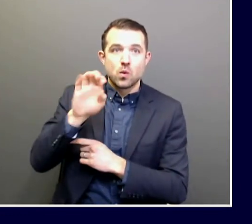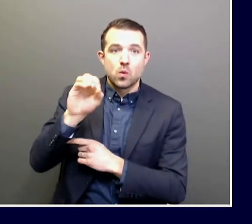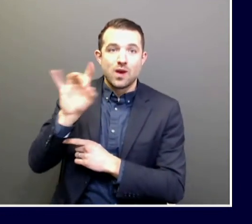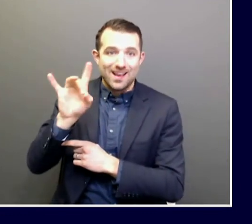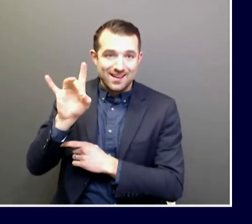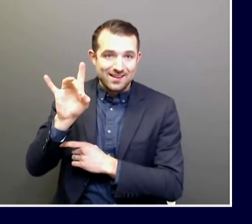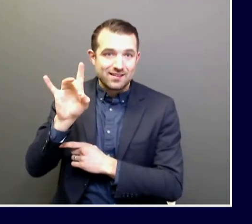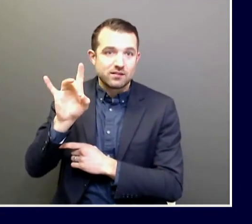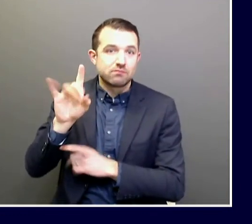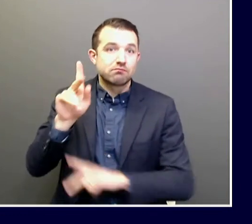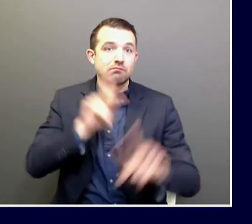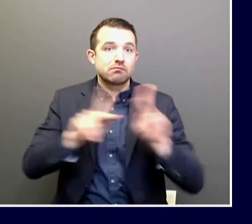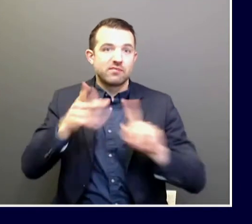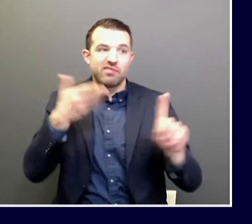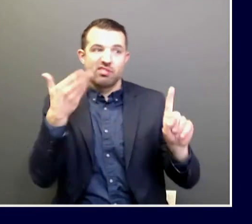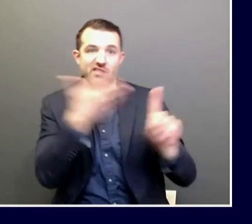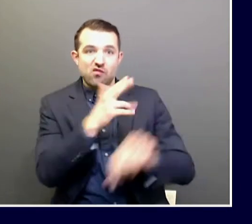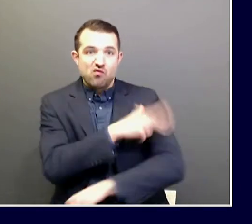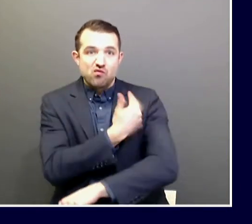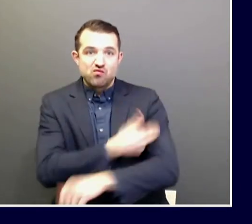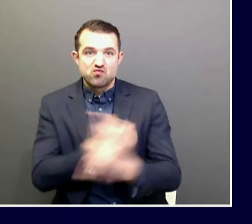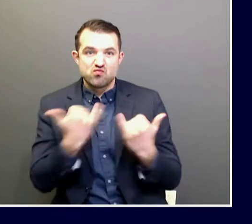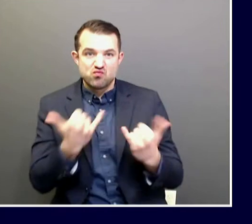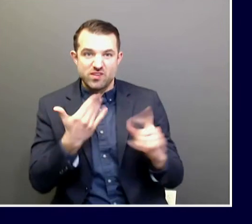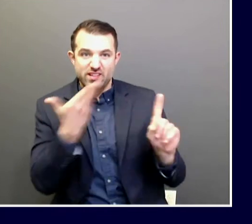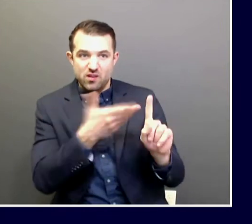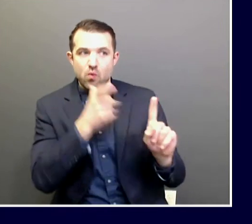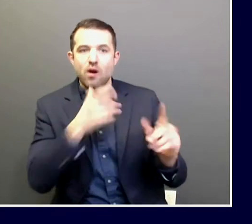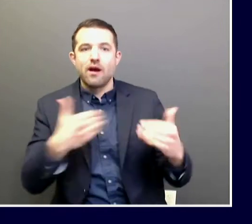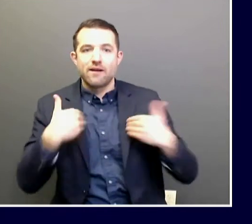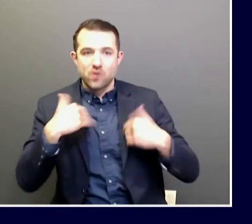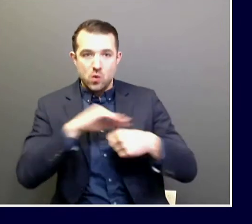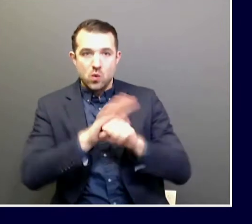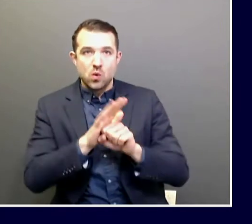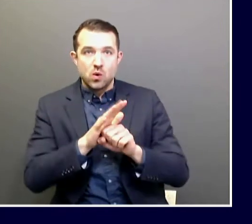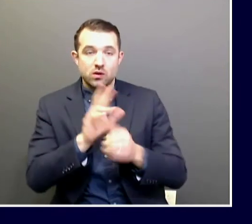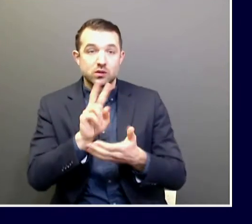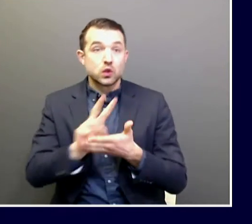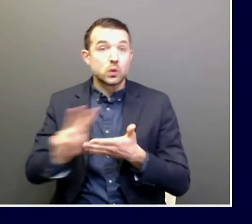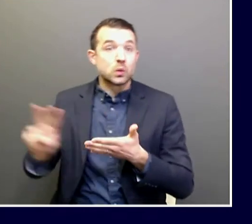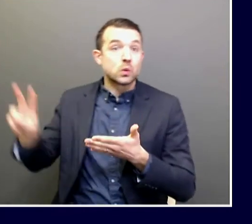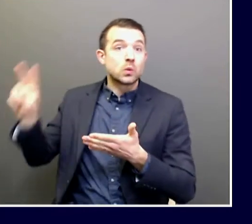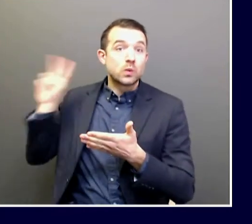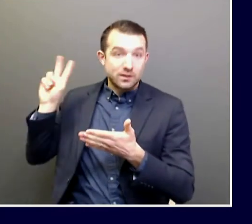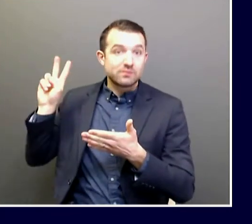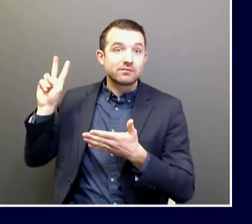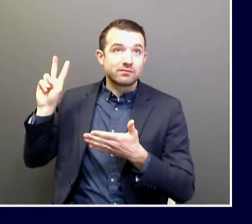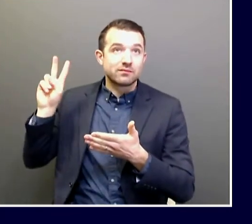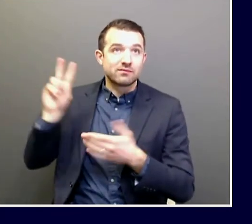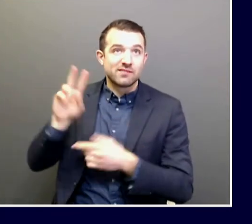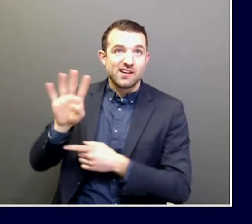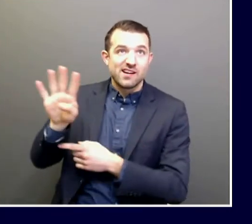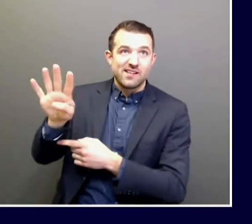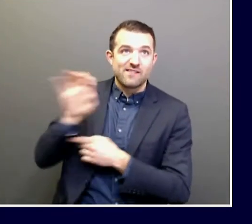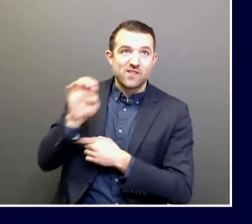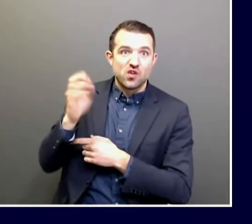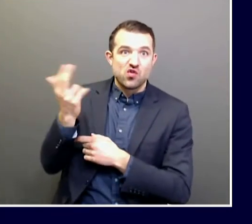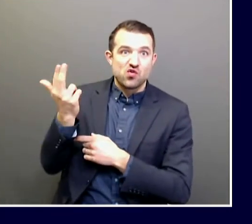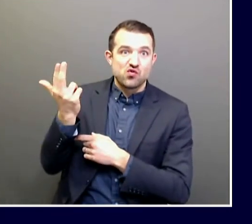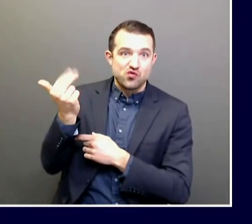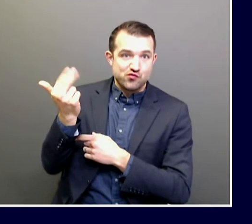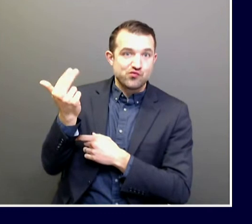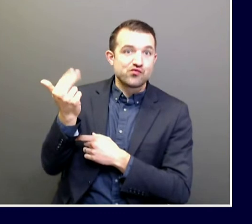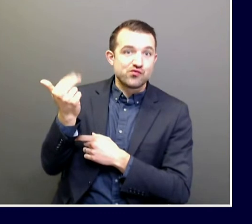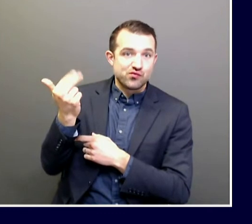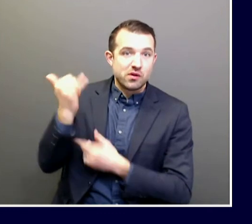with COVID-19. 2 weeks ago, that number was at 413. Right now